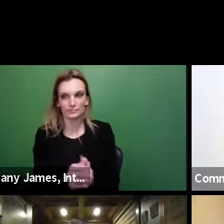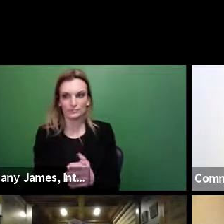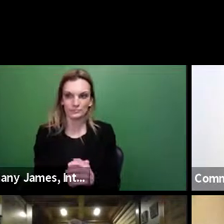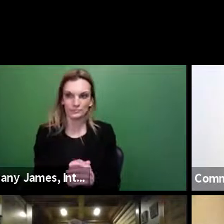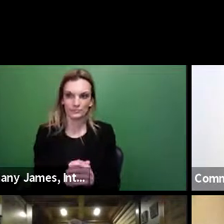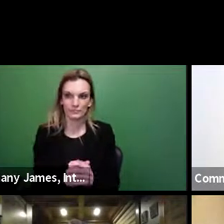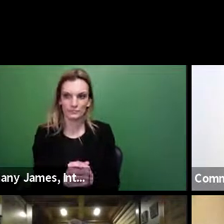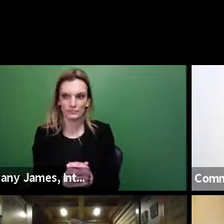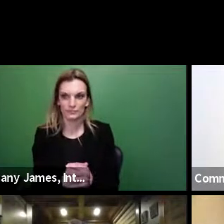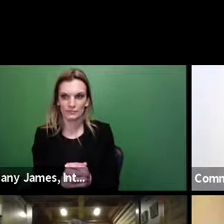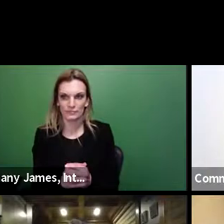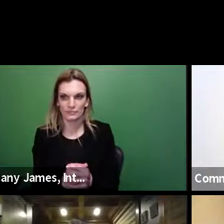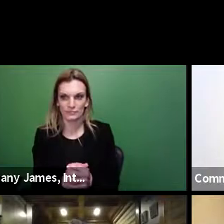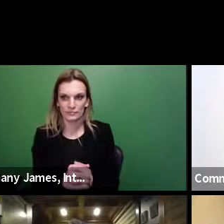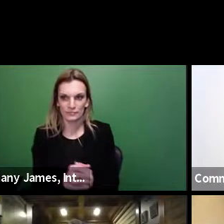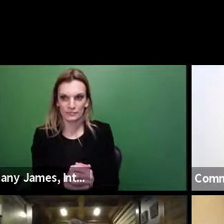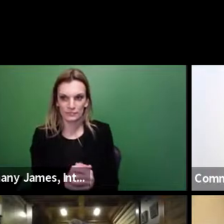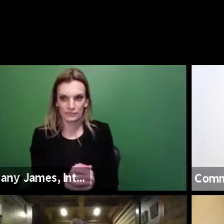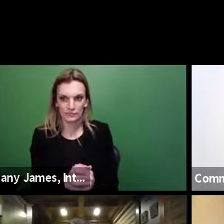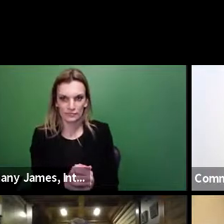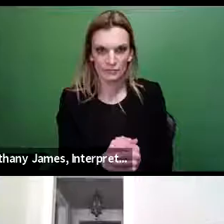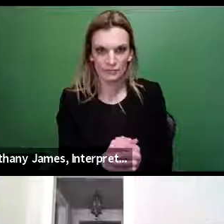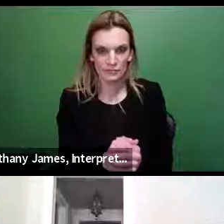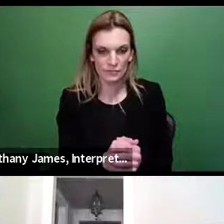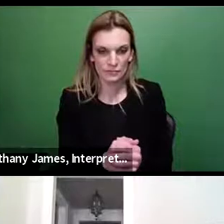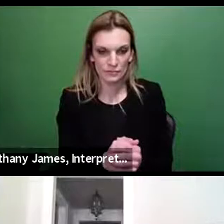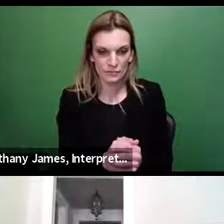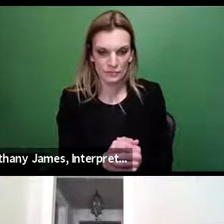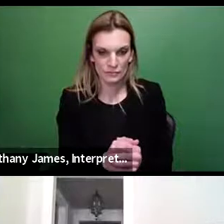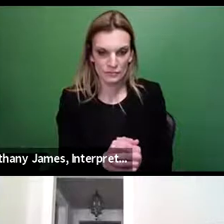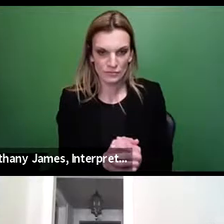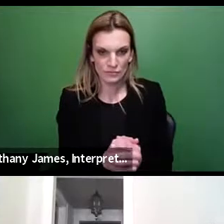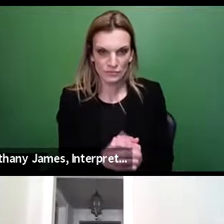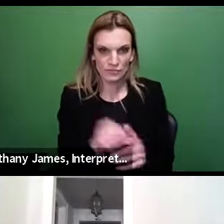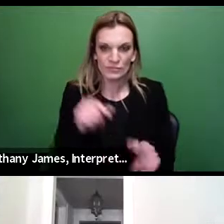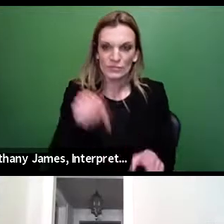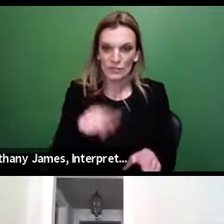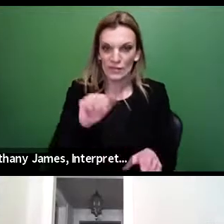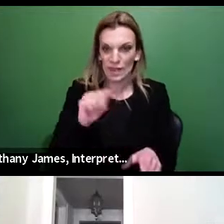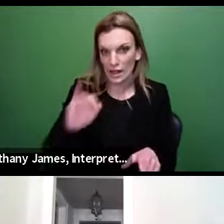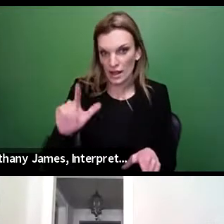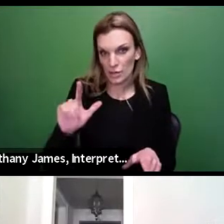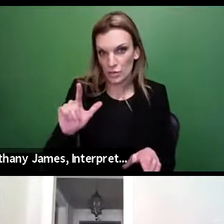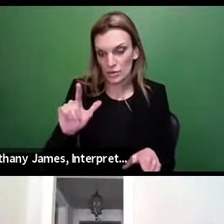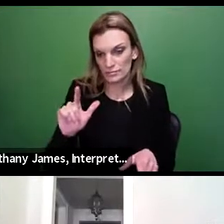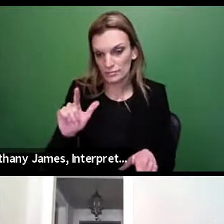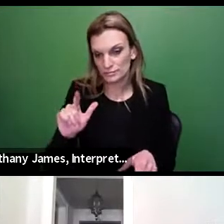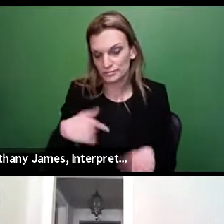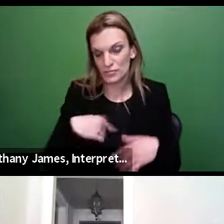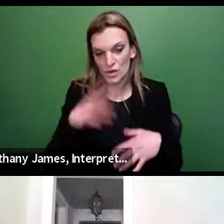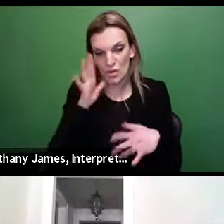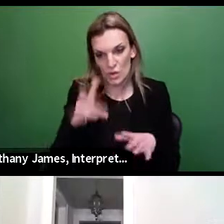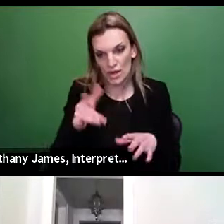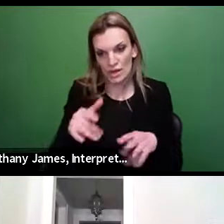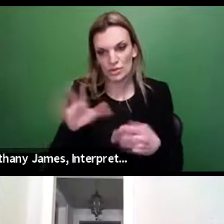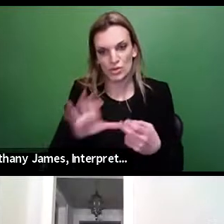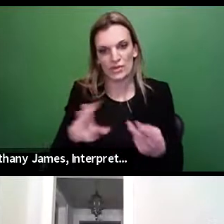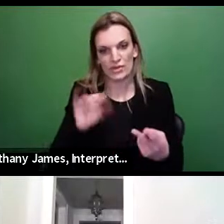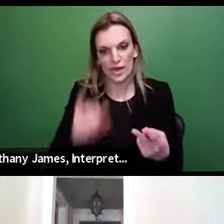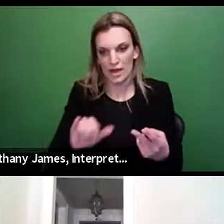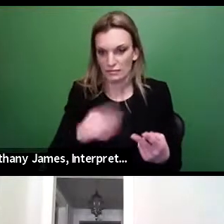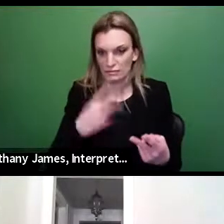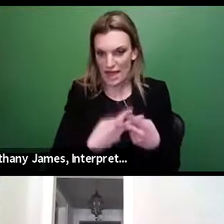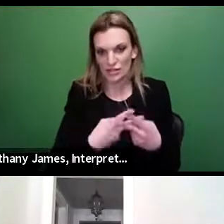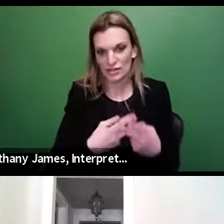Then two more quick points is that in April, we're going to be launching our hashtag My Women